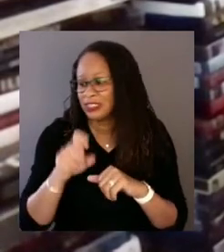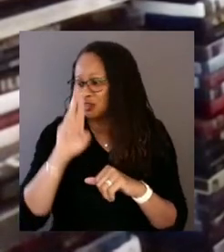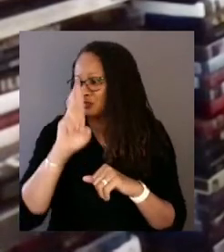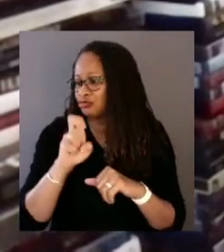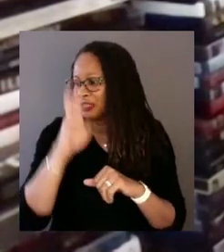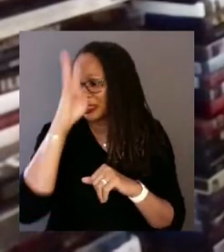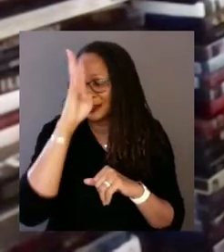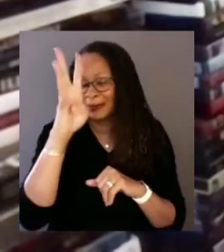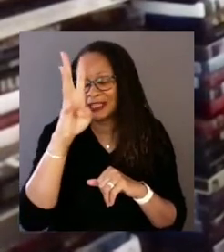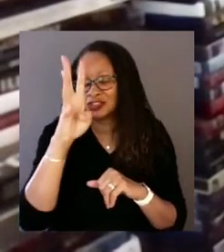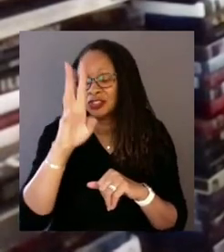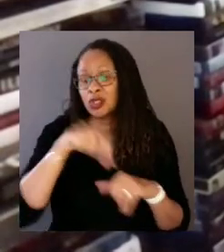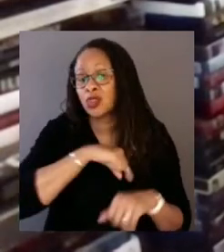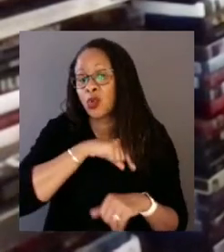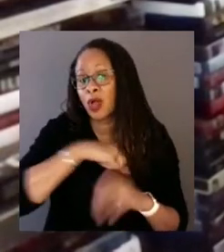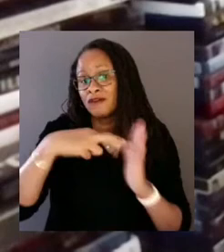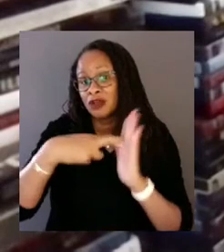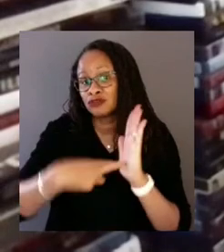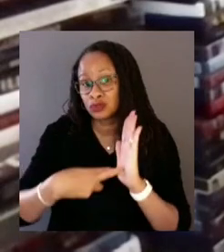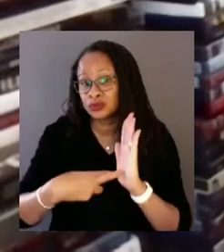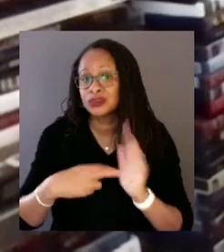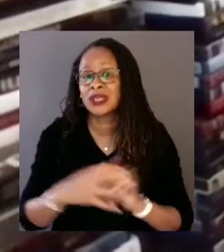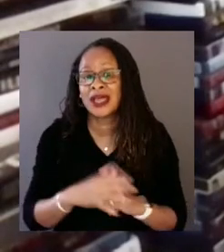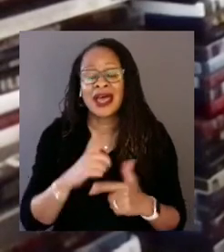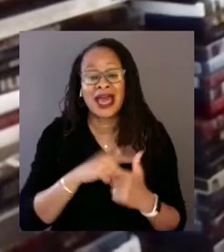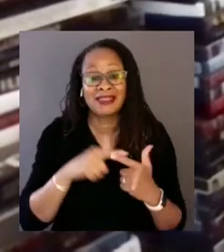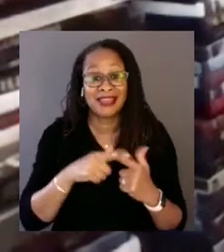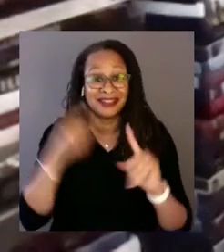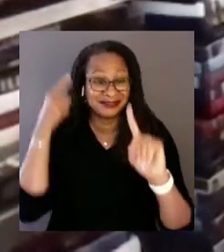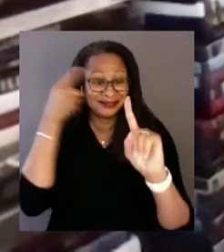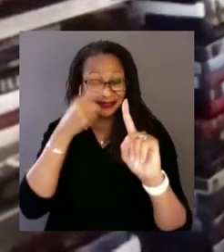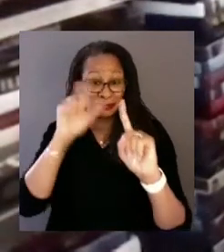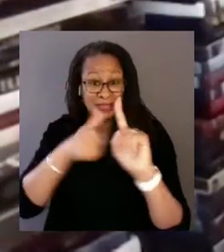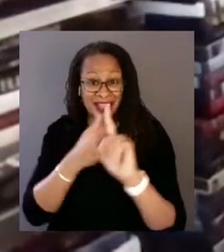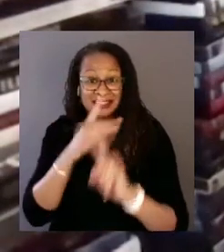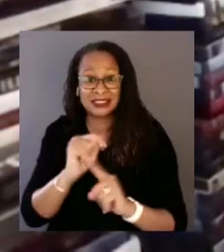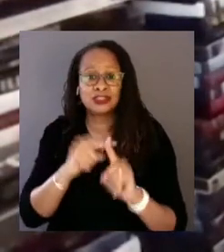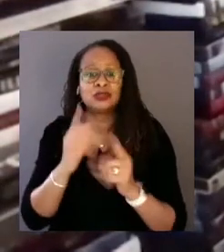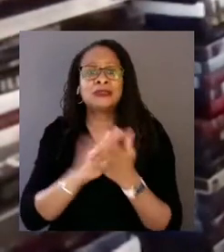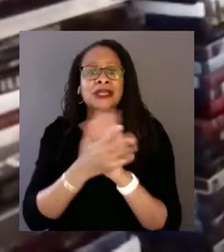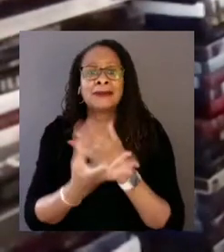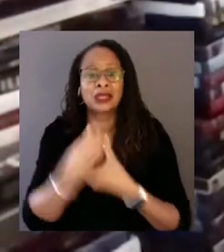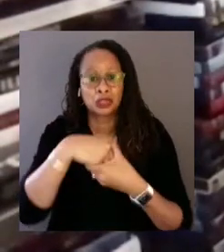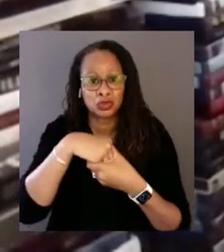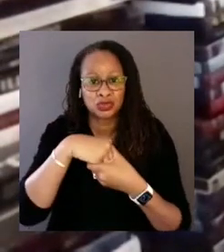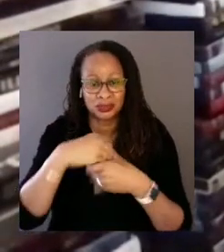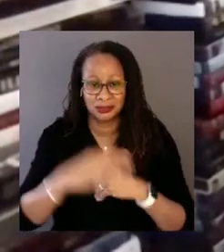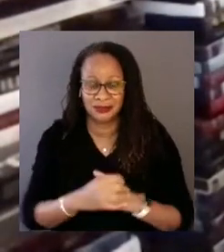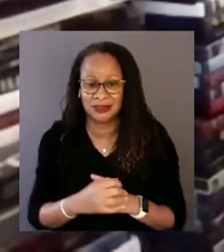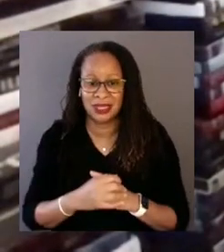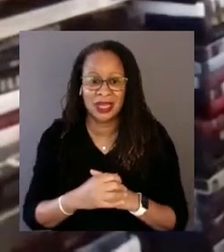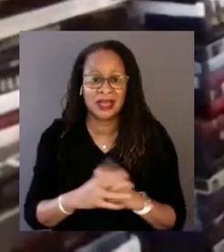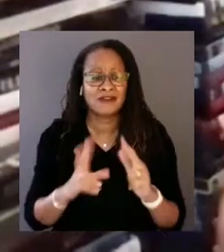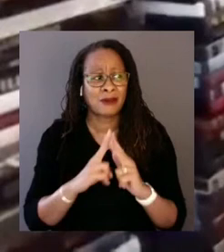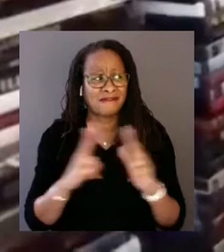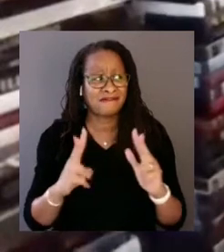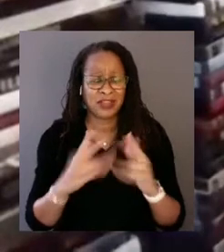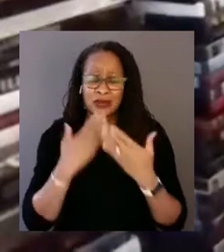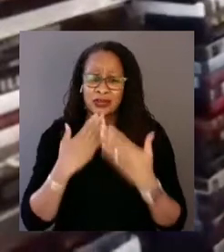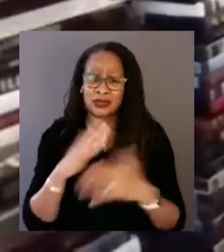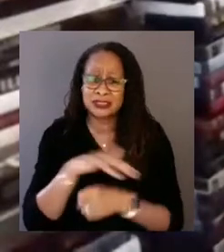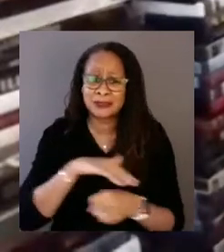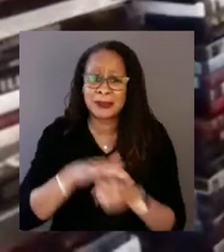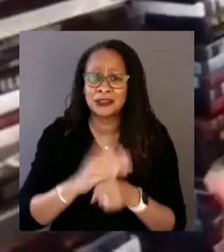qualifying rules. And the intention behind that was really to be inclusive. It was from a very good space because we knew everyone